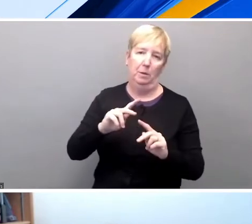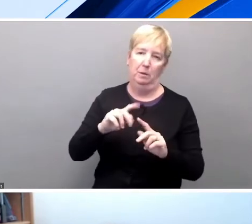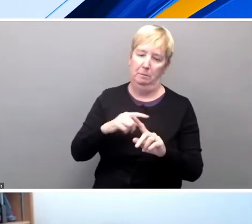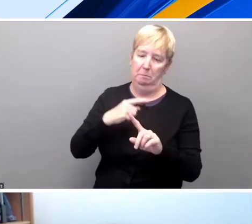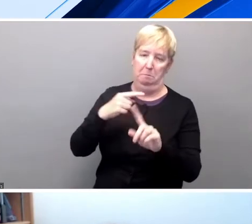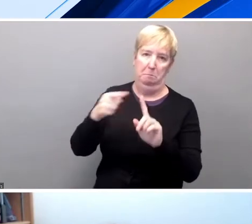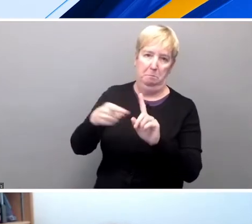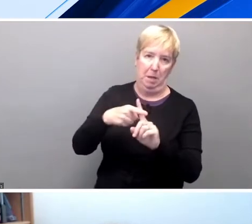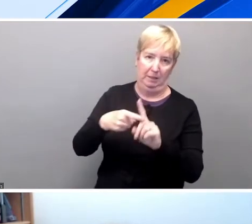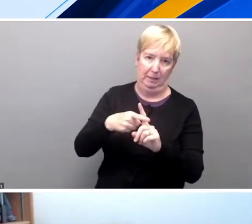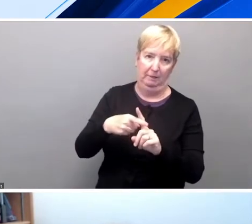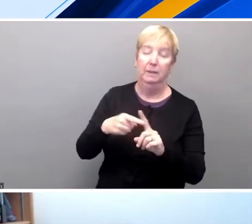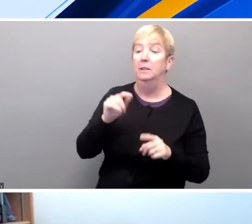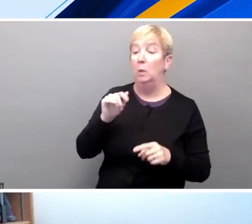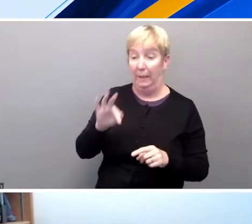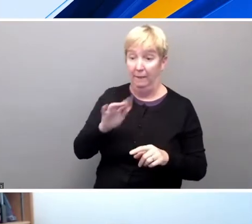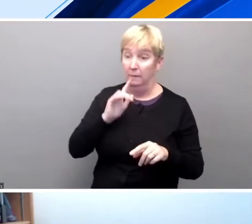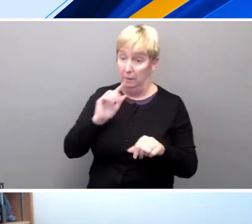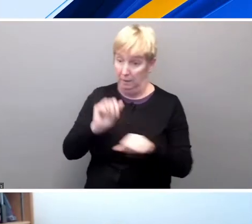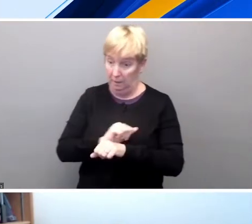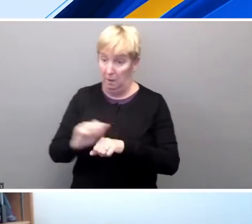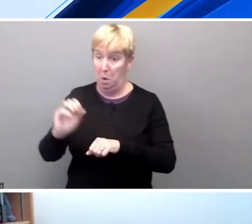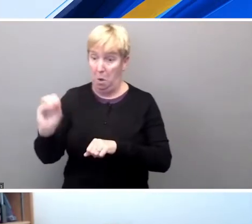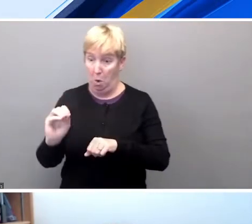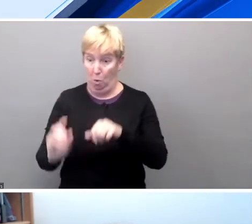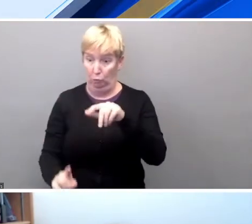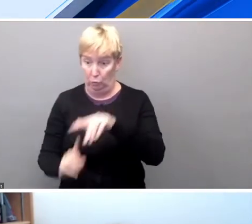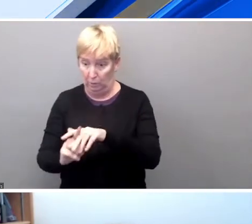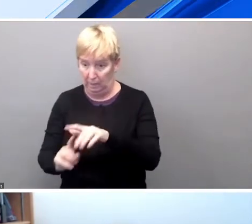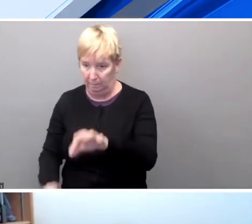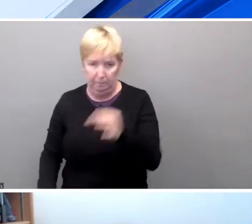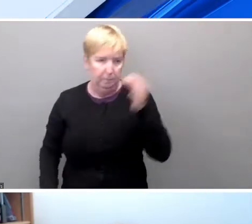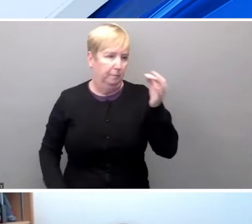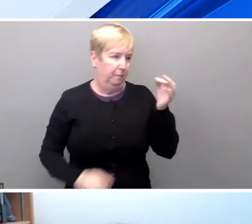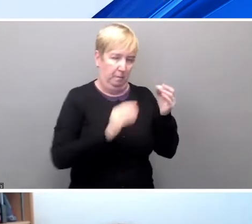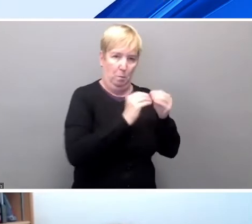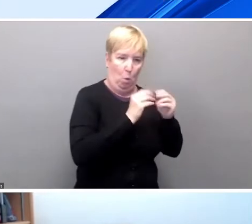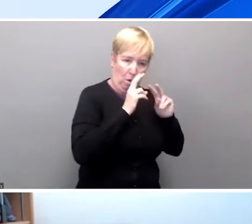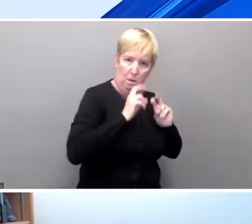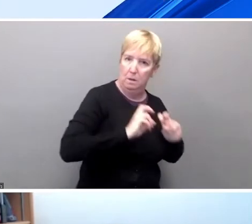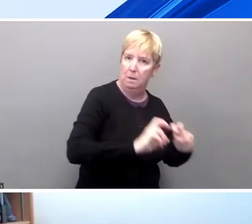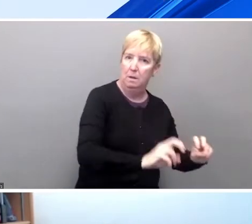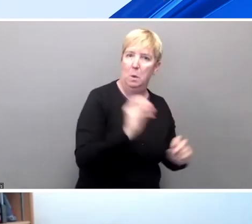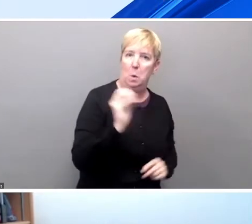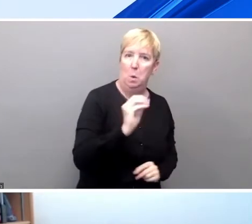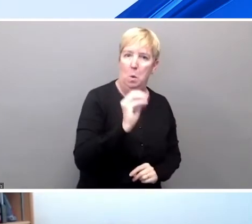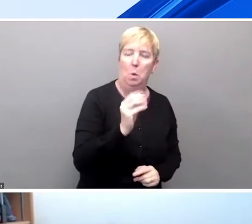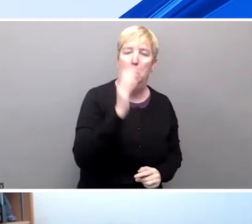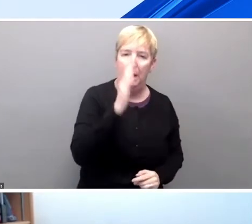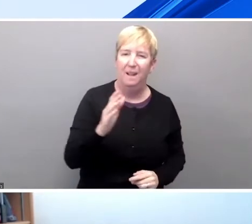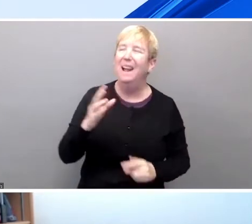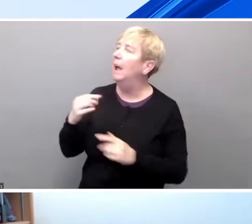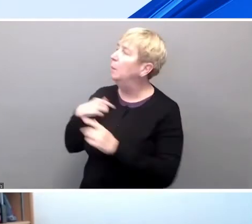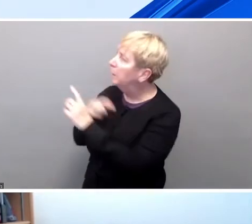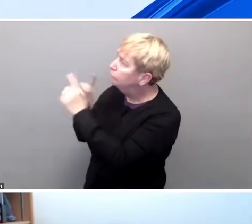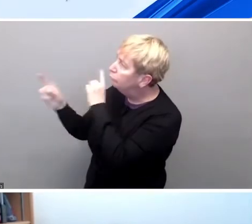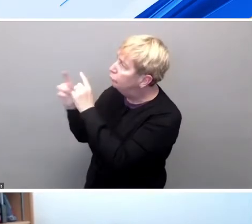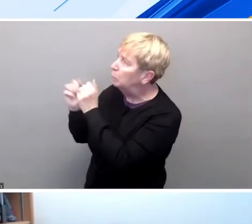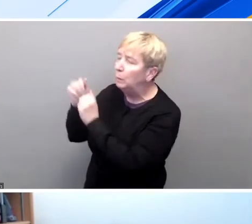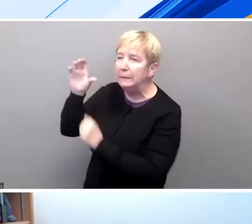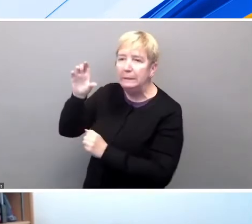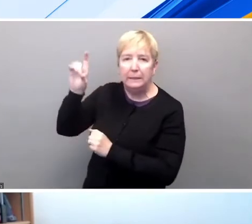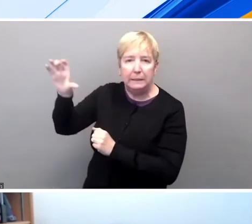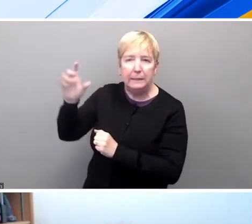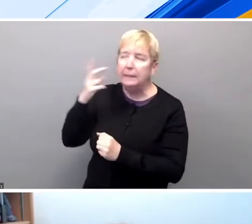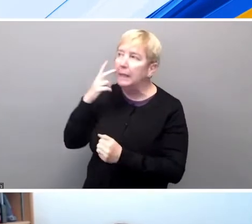as Omicron. So we're going to be working together with CDC to try to gather as much information as we can on cases,